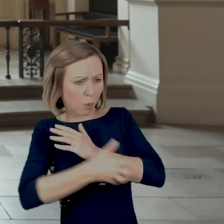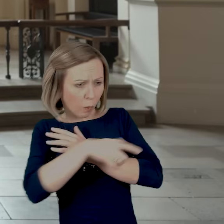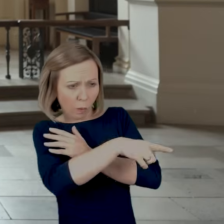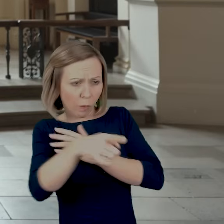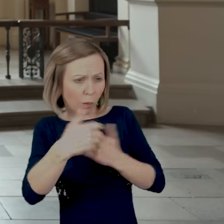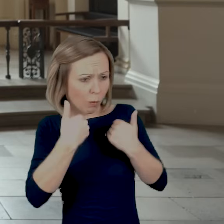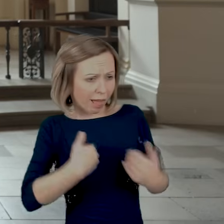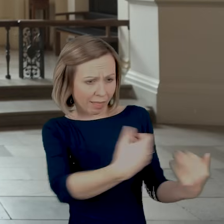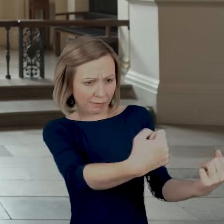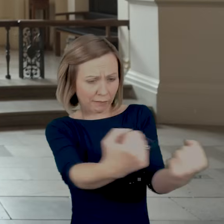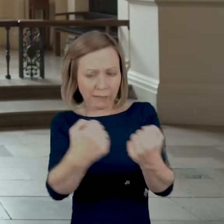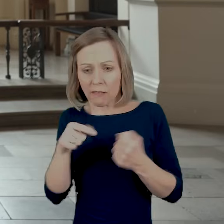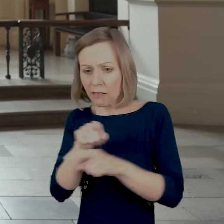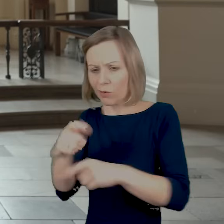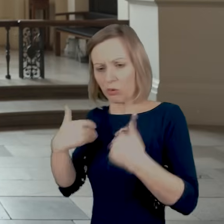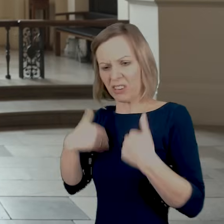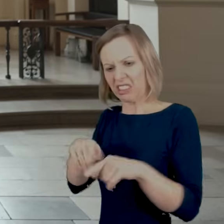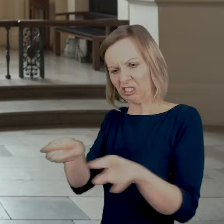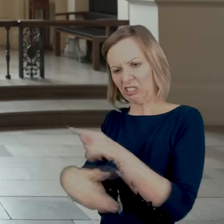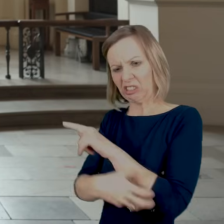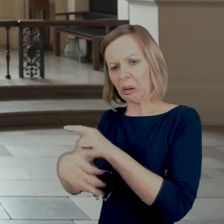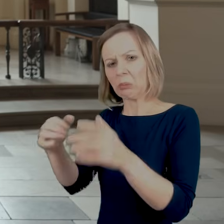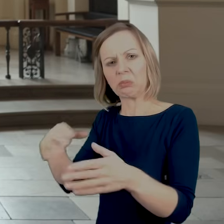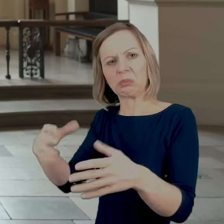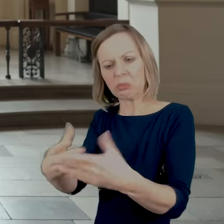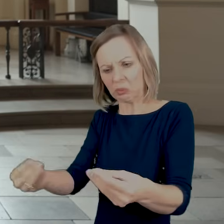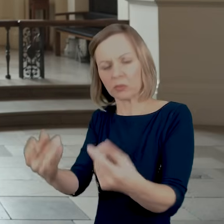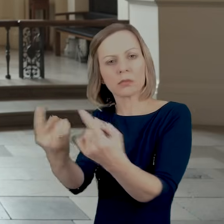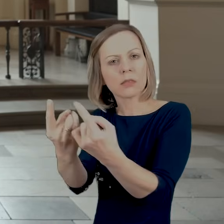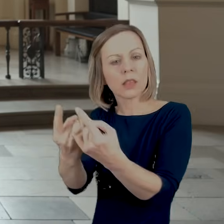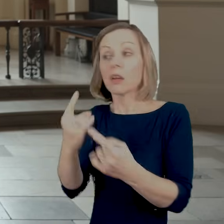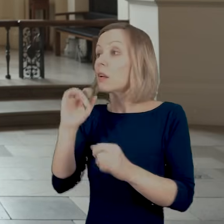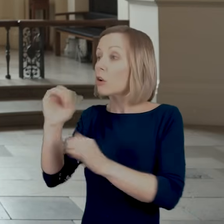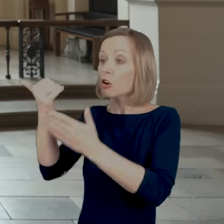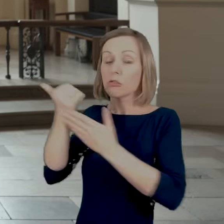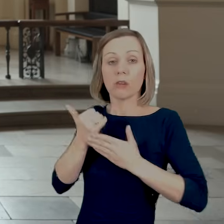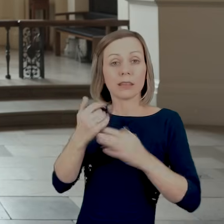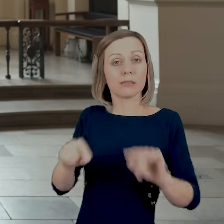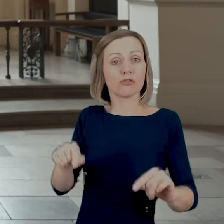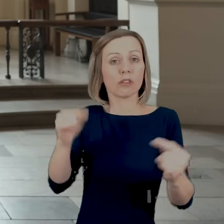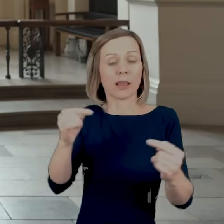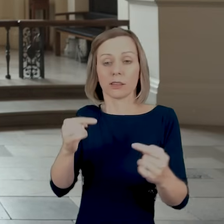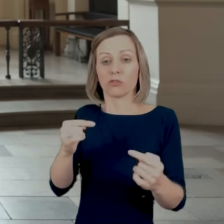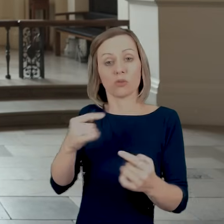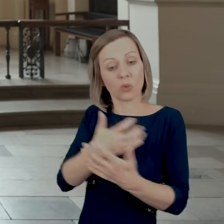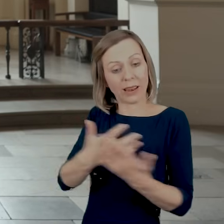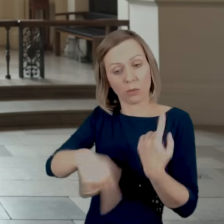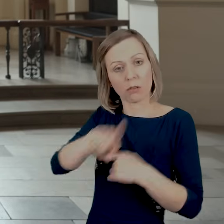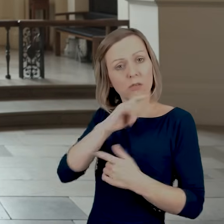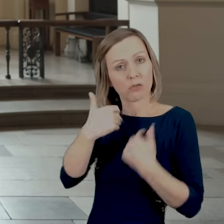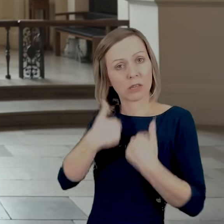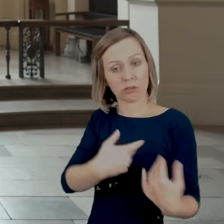we call poor and the poverty in those we call rich. Speak your words of grace and challenge to all who